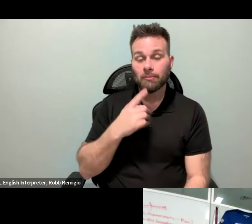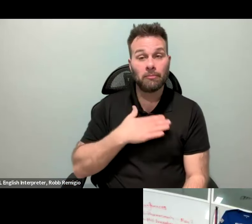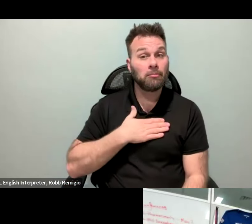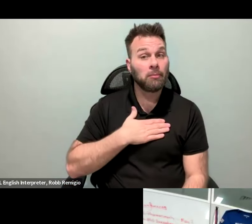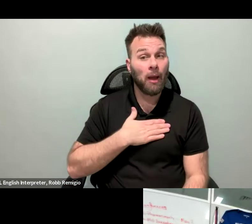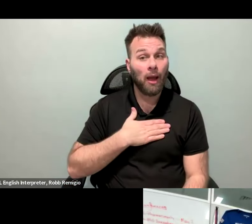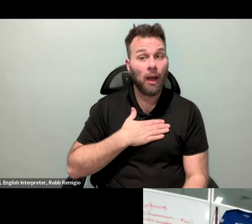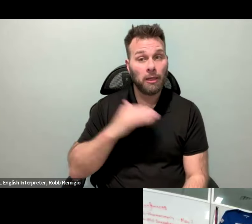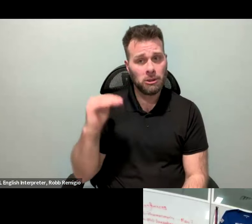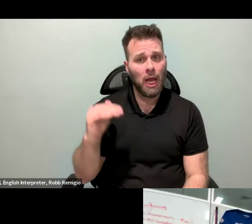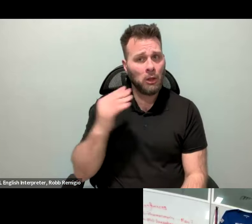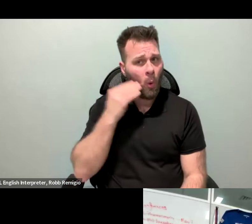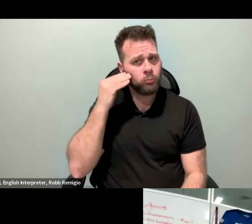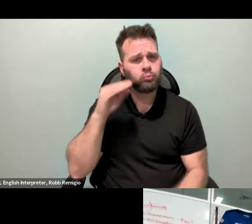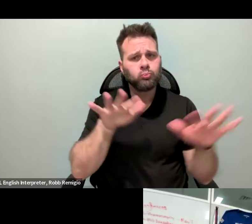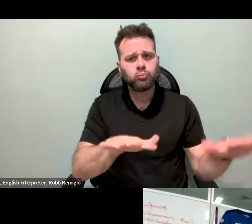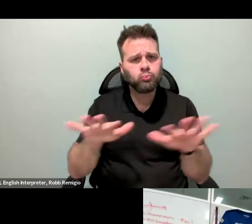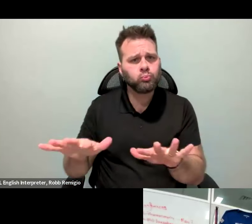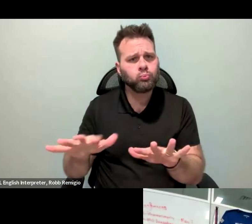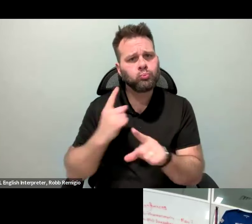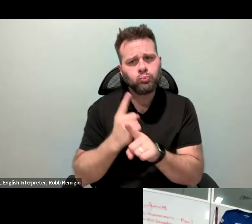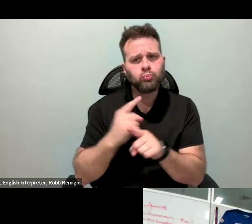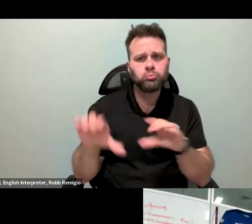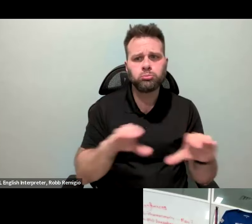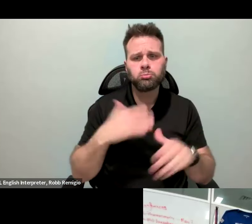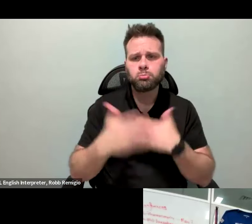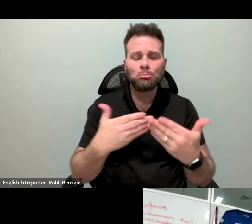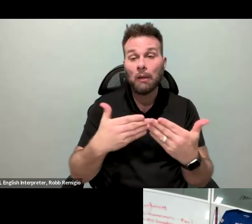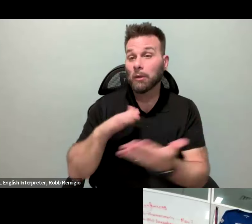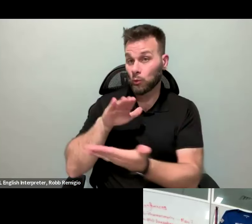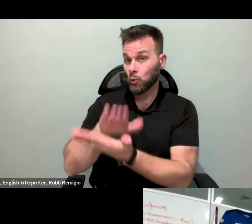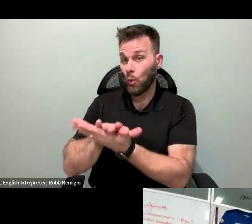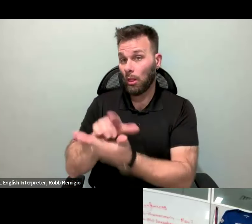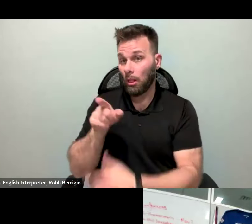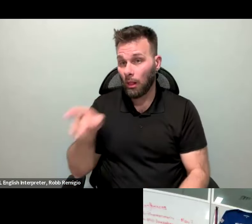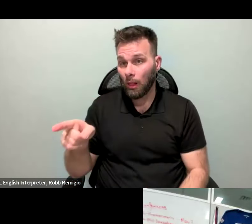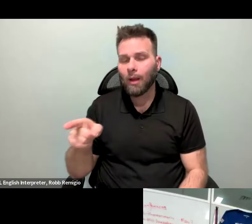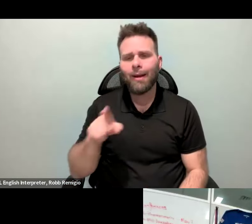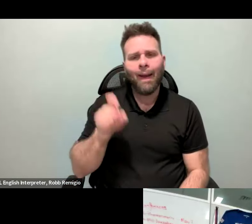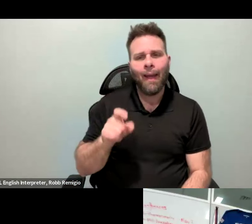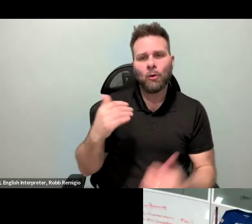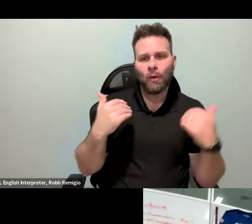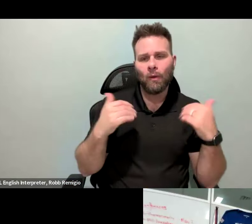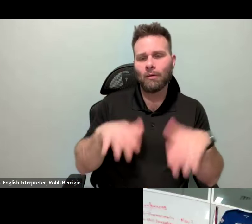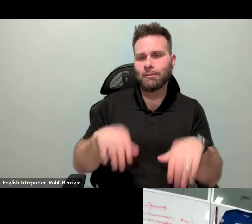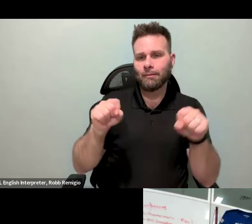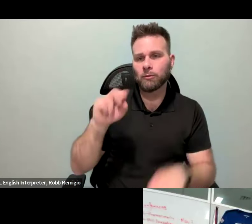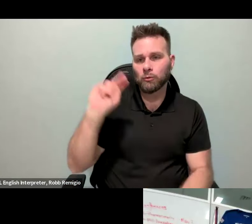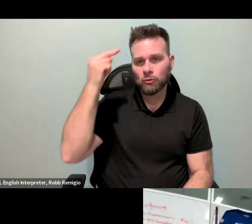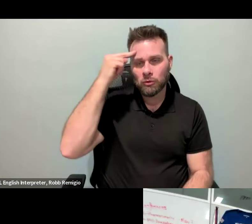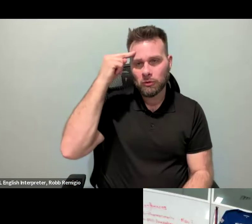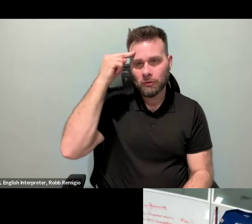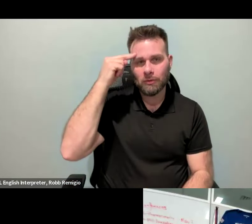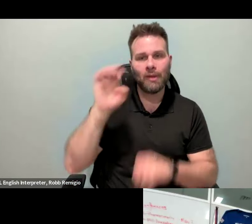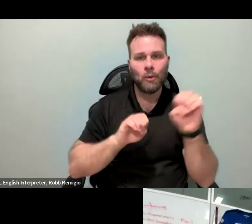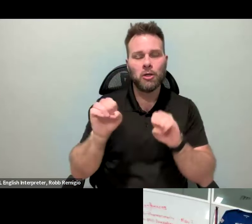behaved, calm, very logical, well mannered, unlike school. She said she had to get a neuropsych evaluation to properly diagnose